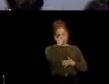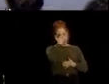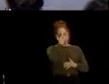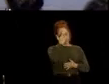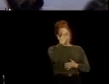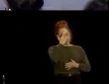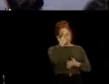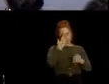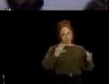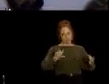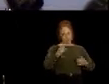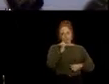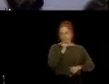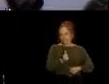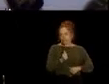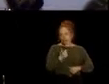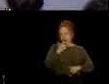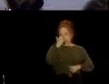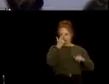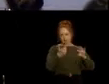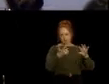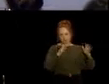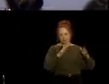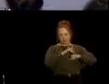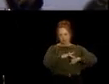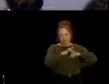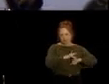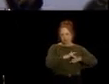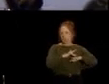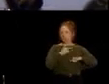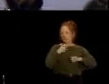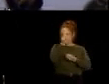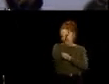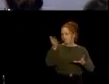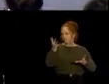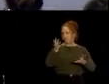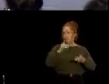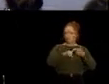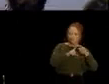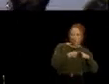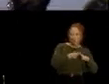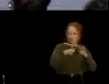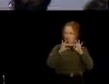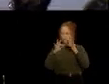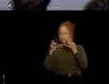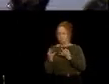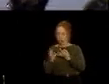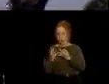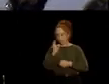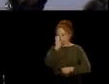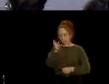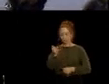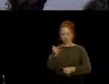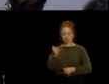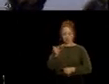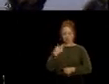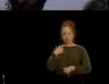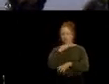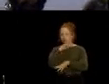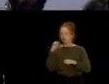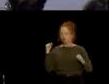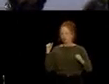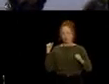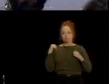intentional about telling people that I'm not doing well. So I'll talk to my friends or my family members and I'll say, I'm really burned out and I'm